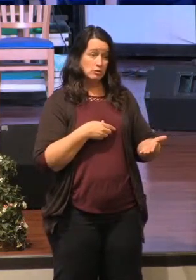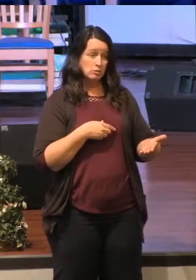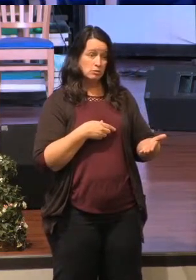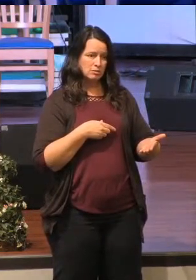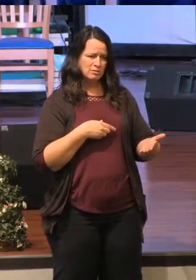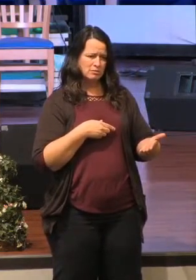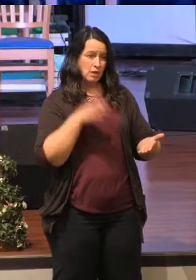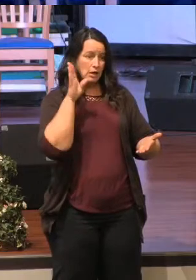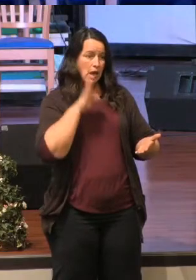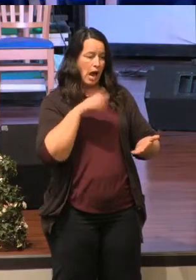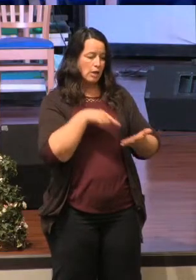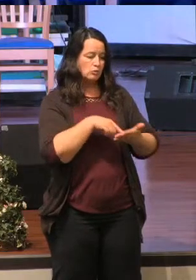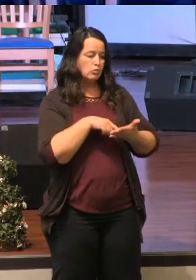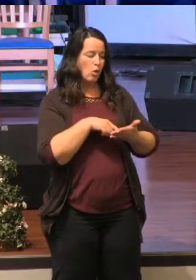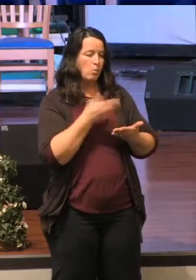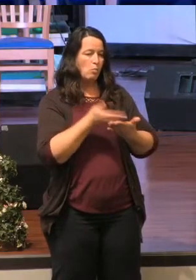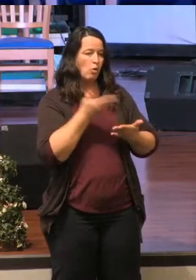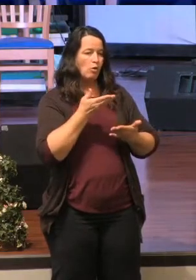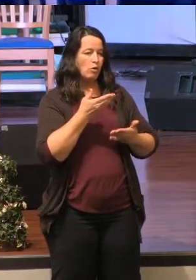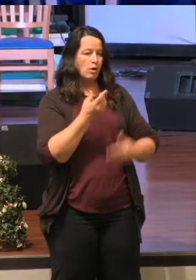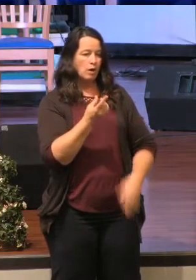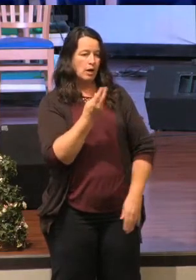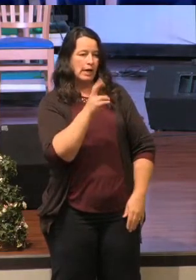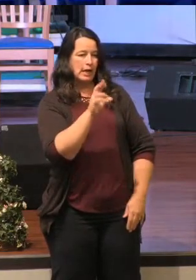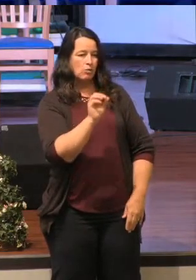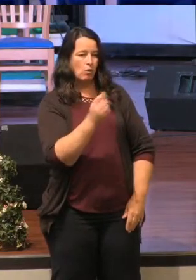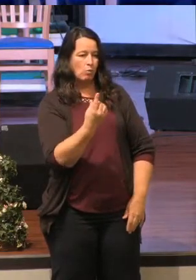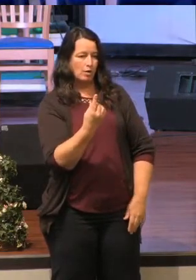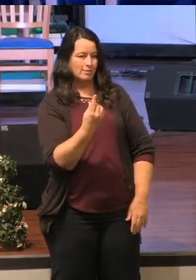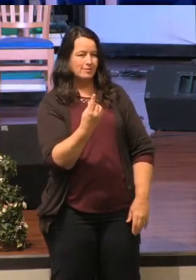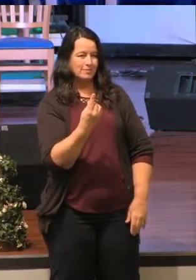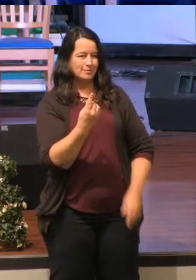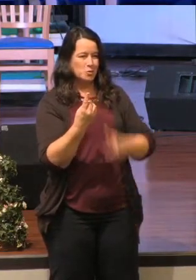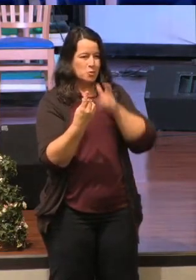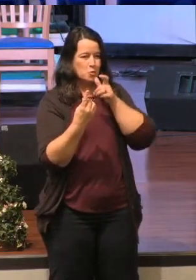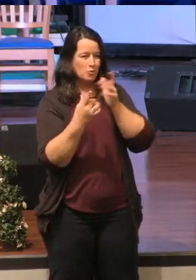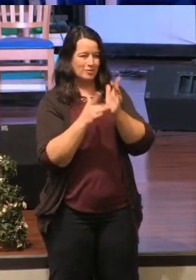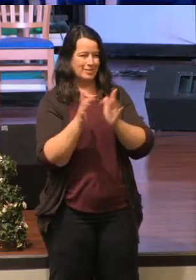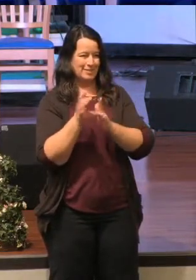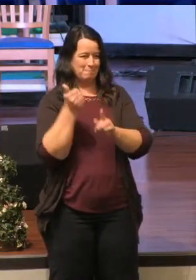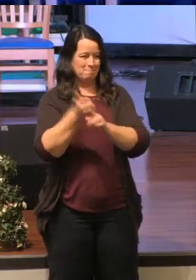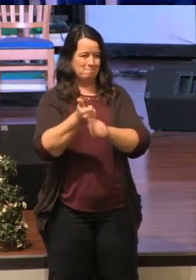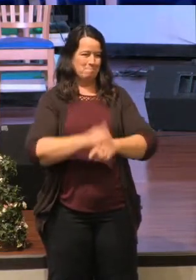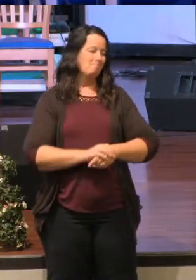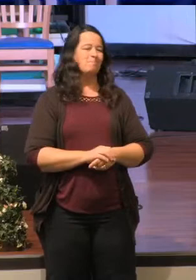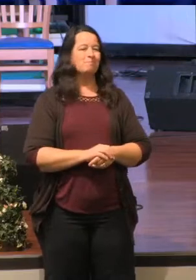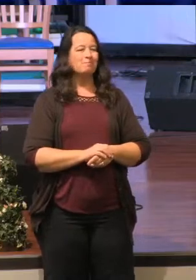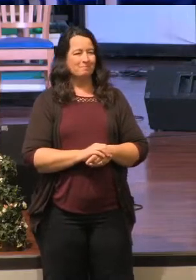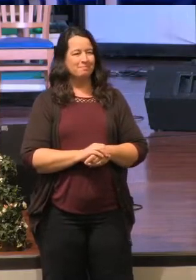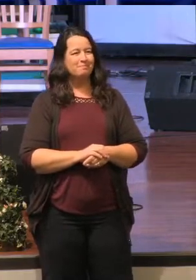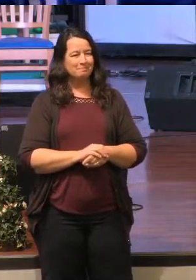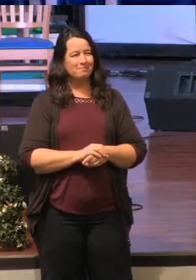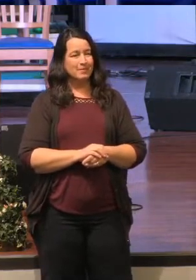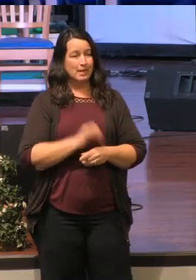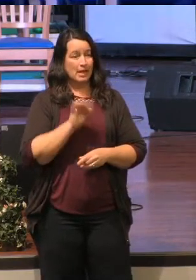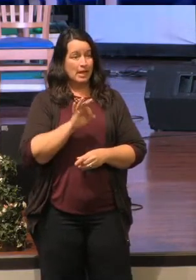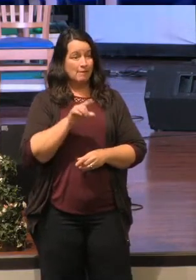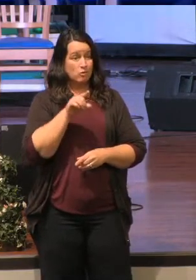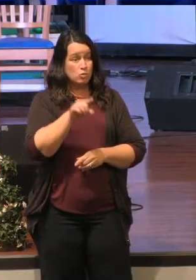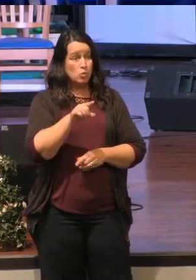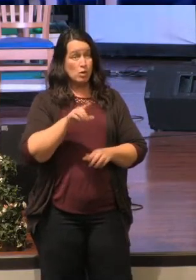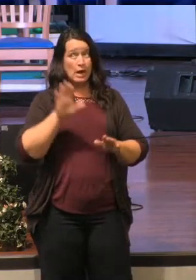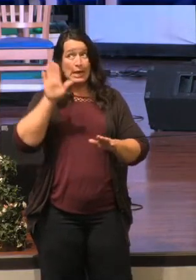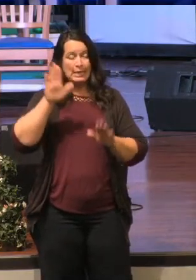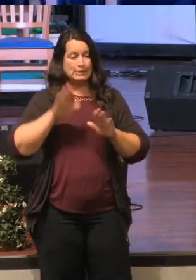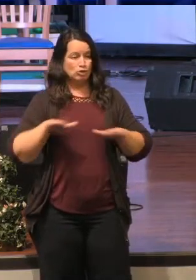it to be there? To show us there's only one hero. There's only sinless one. It's the Son of Man. But if you're his kid,